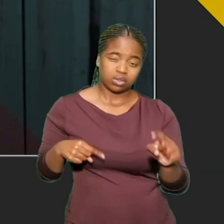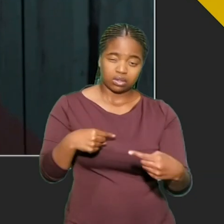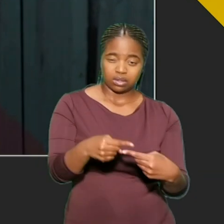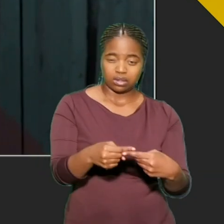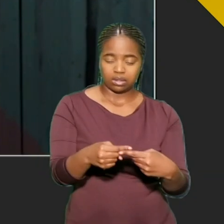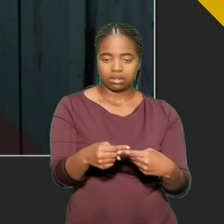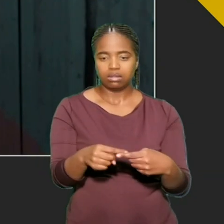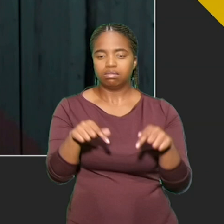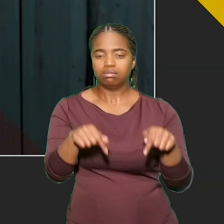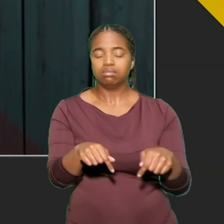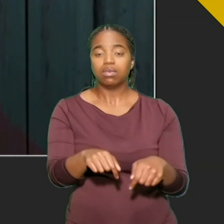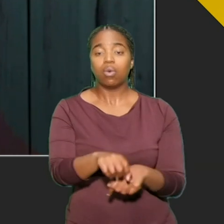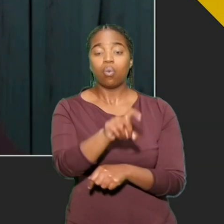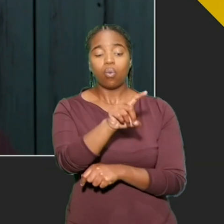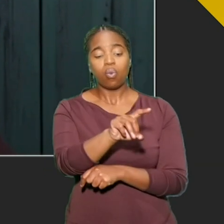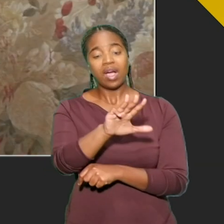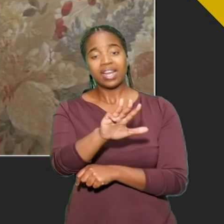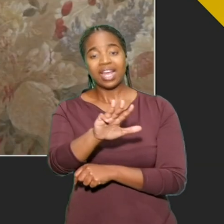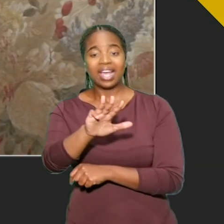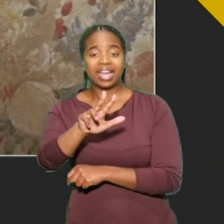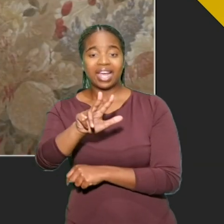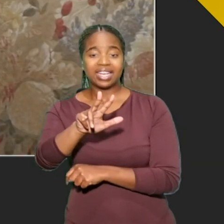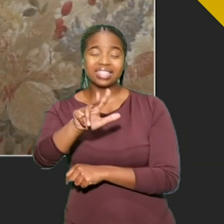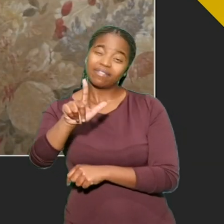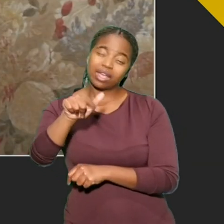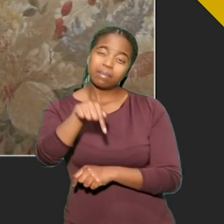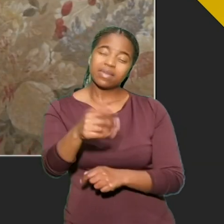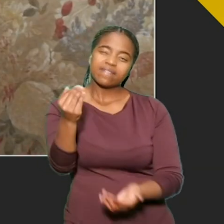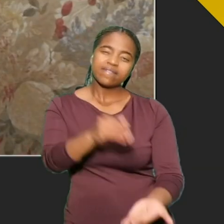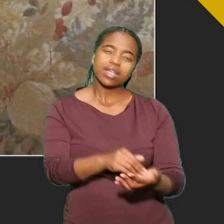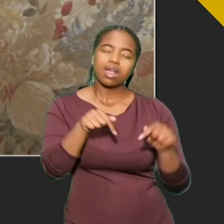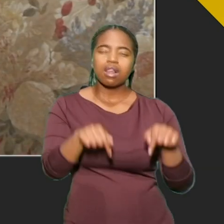32 years kuba ndithetha kakuhle. Mna ndifike eTaiwan